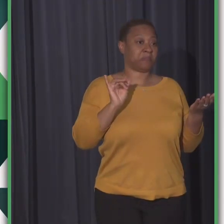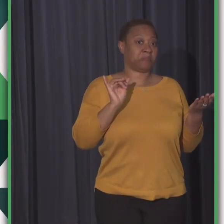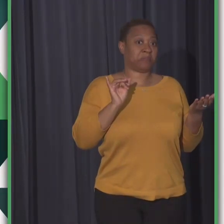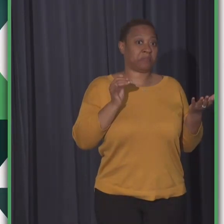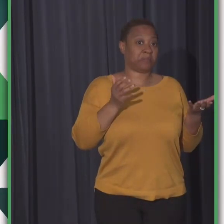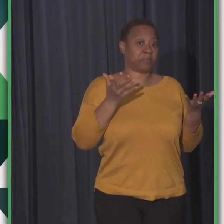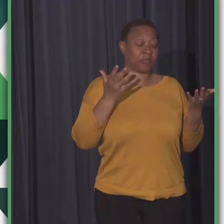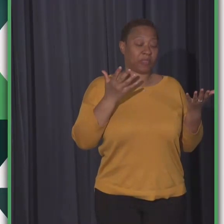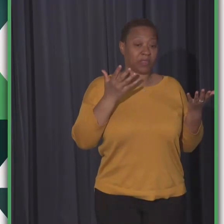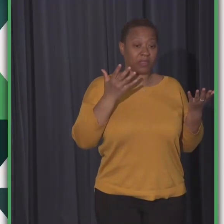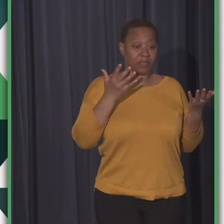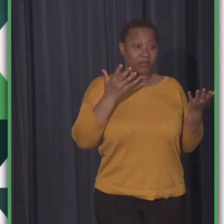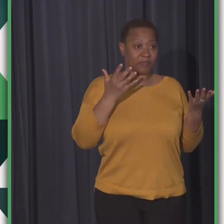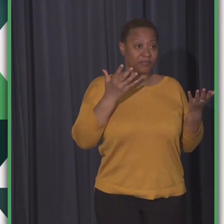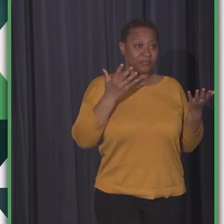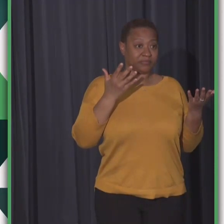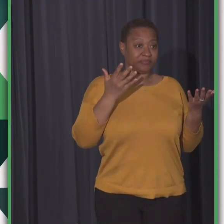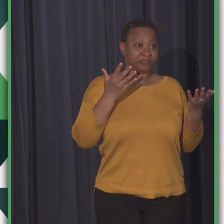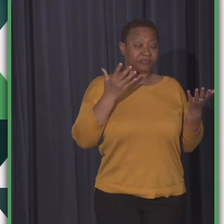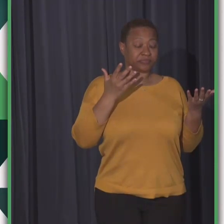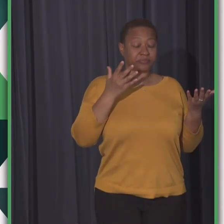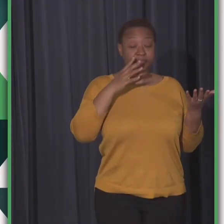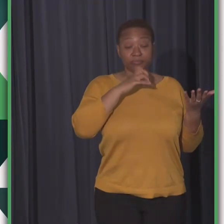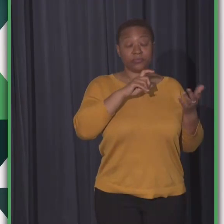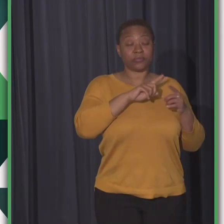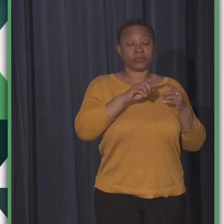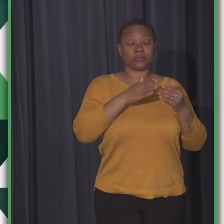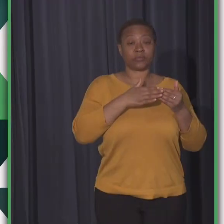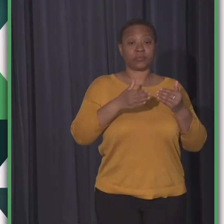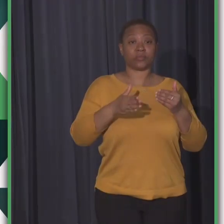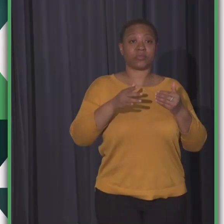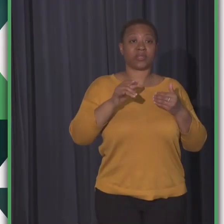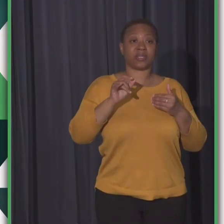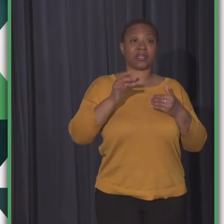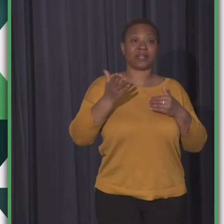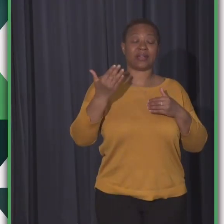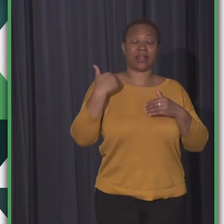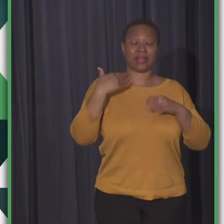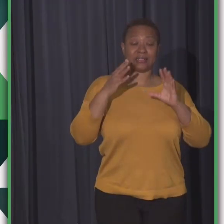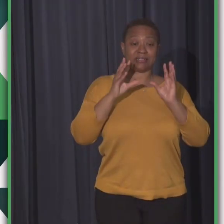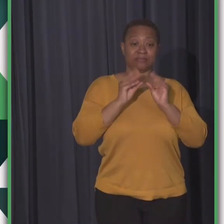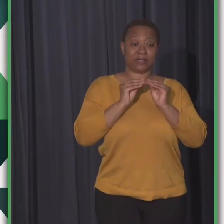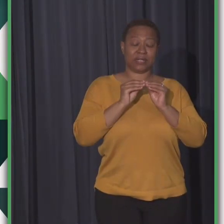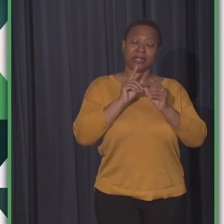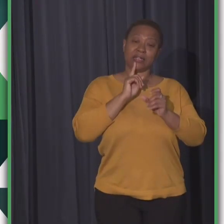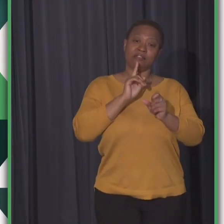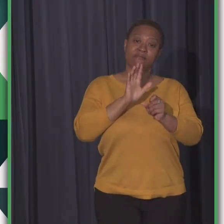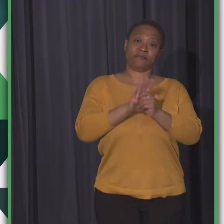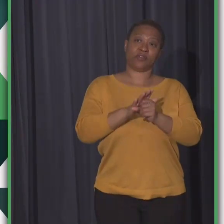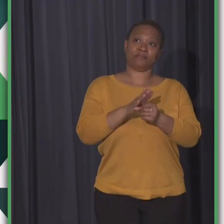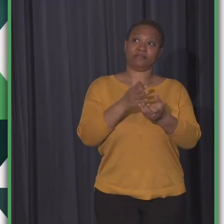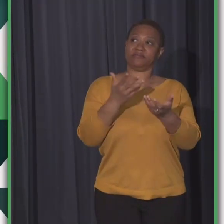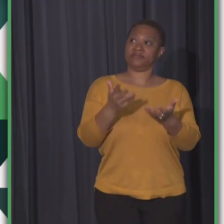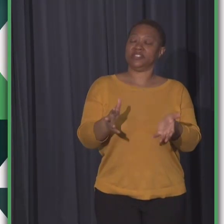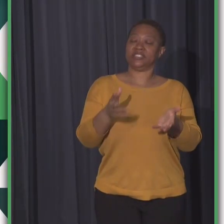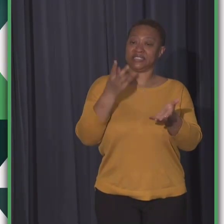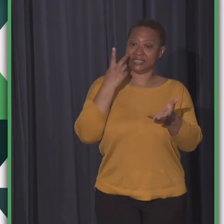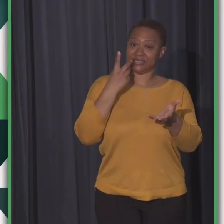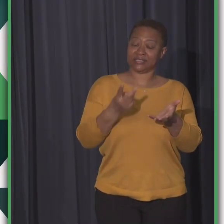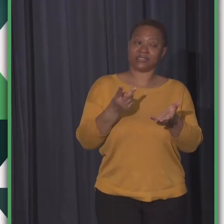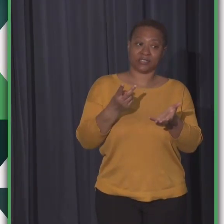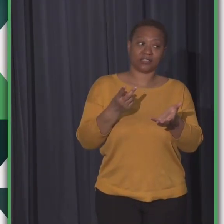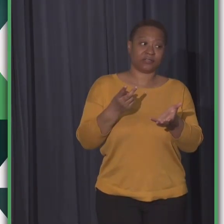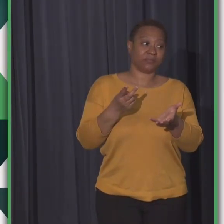absurd. Moving forward, though, in the last meeting, it was confirmed that we